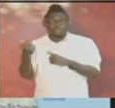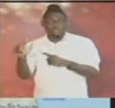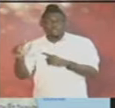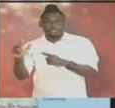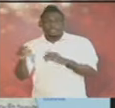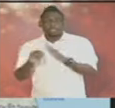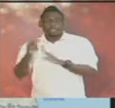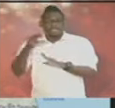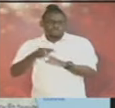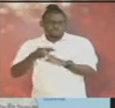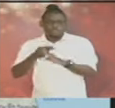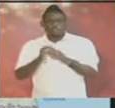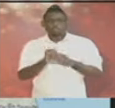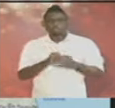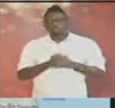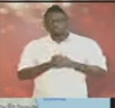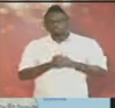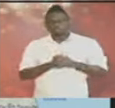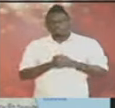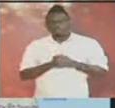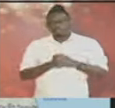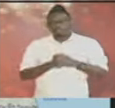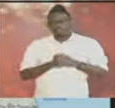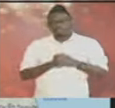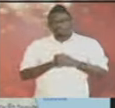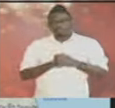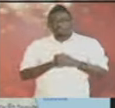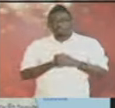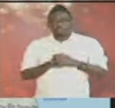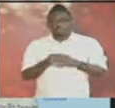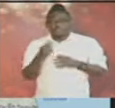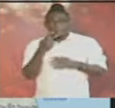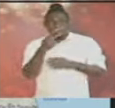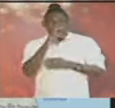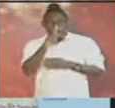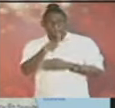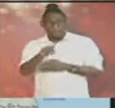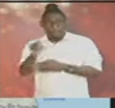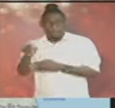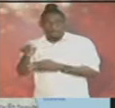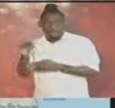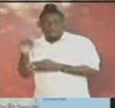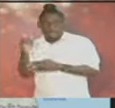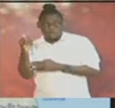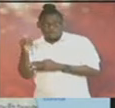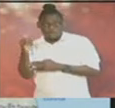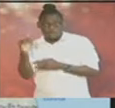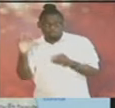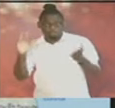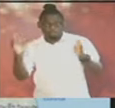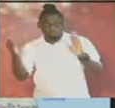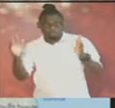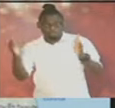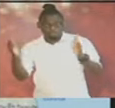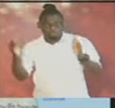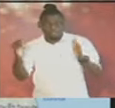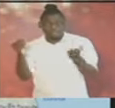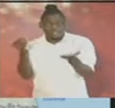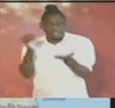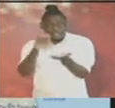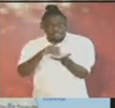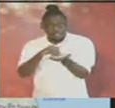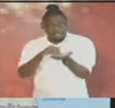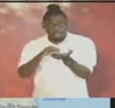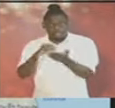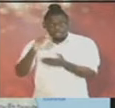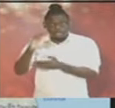to the 13th being represented in the purplish color. And what we are seeing here is, again, County Caroni, as we have been discussing over the last few days